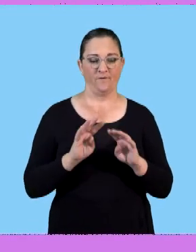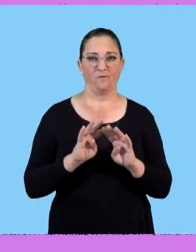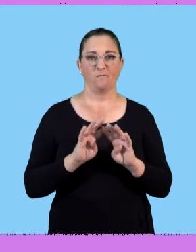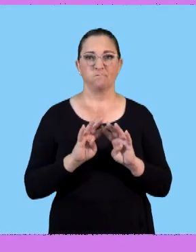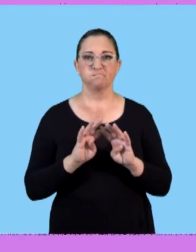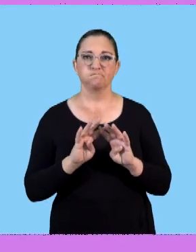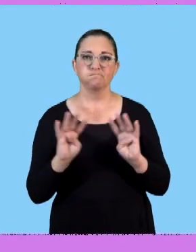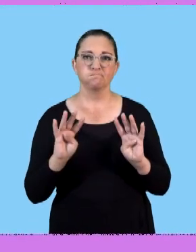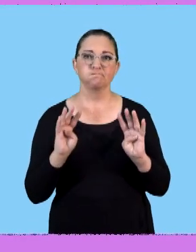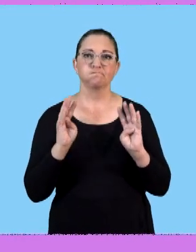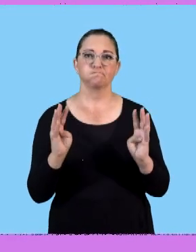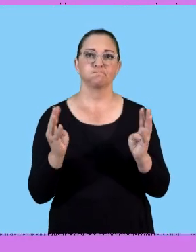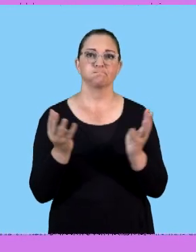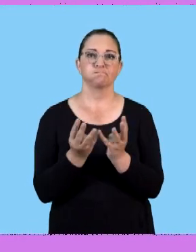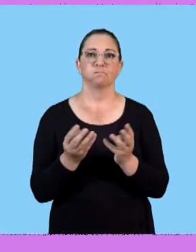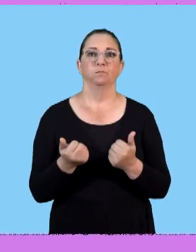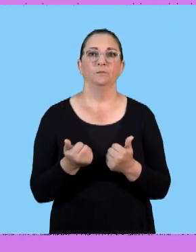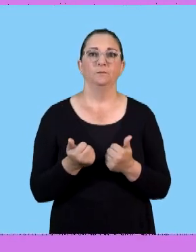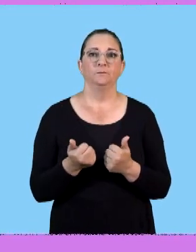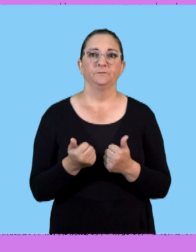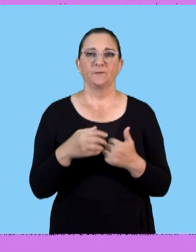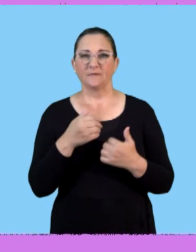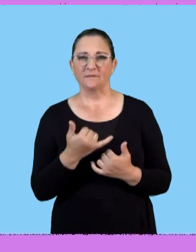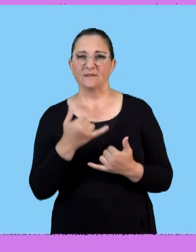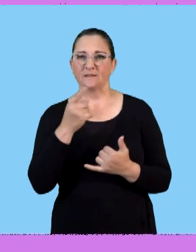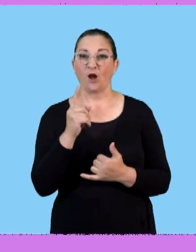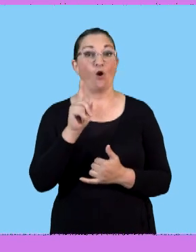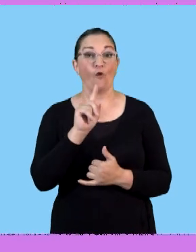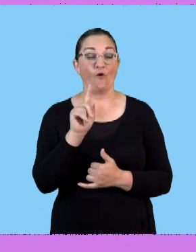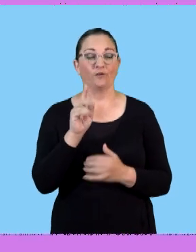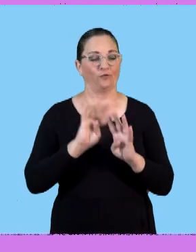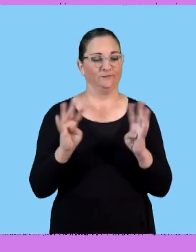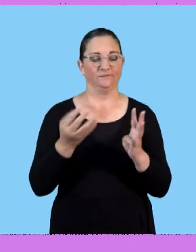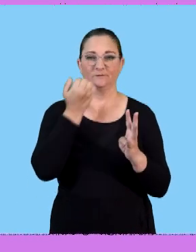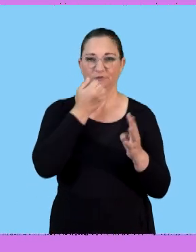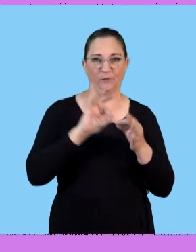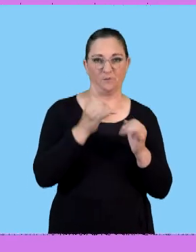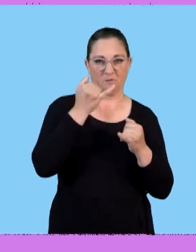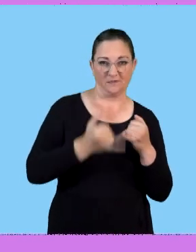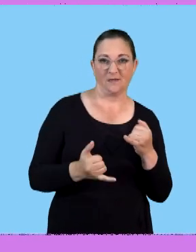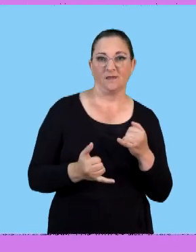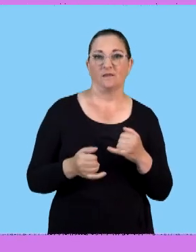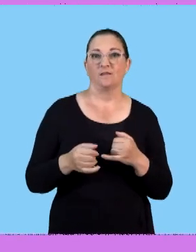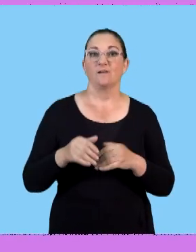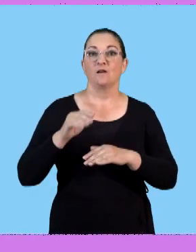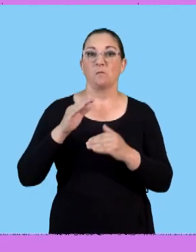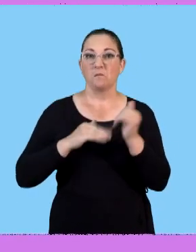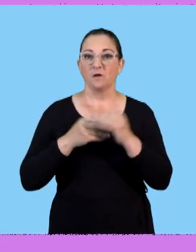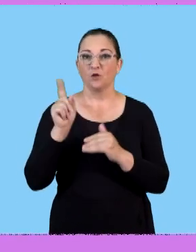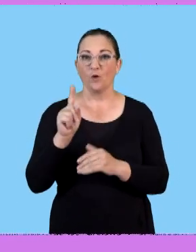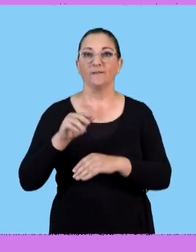So I'll indicate that is the first one, to build meaningful friendships. Let me just write that proper.